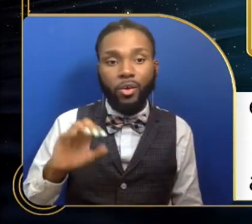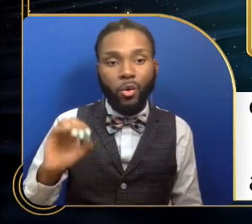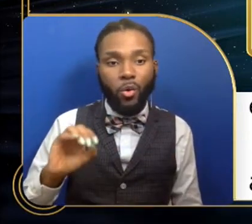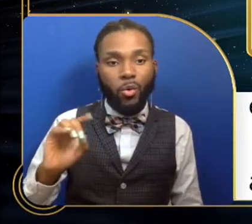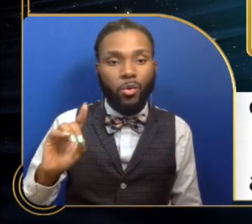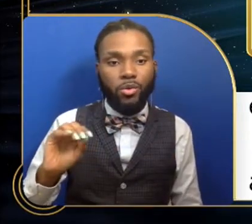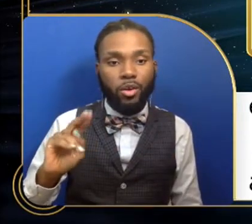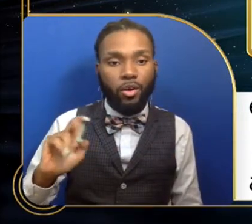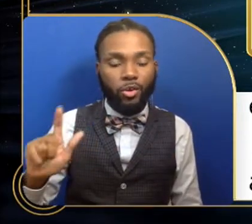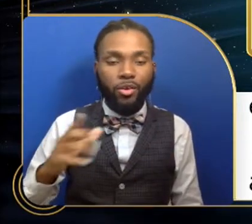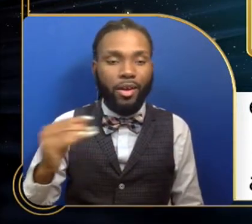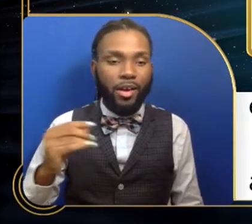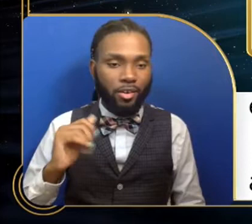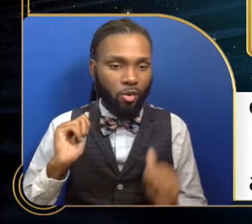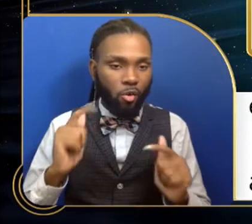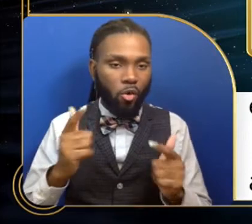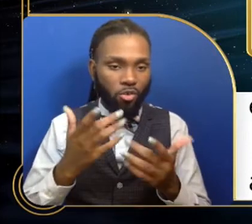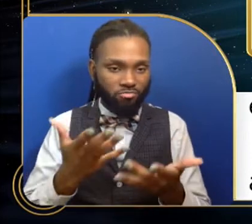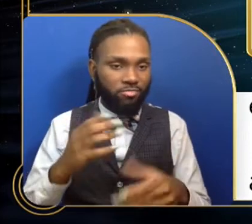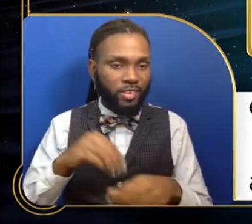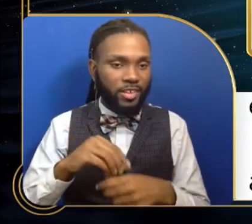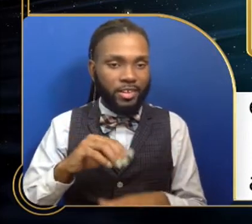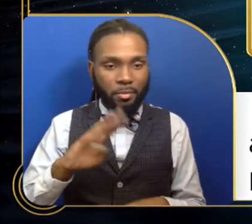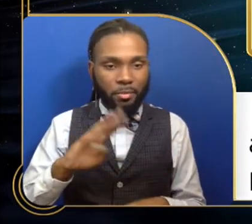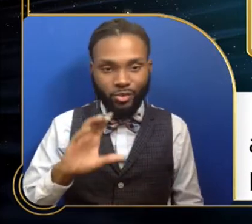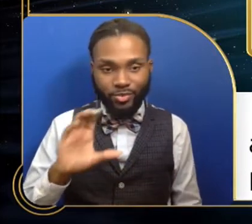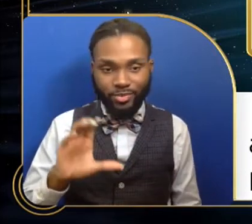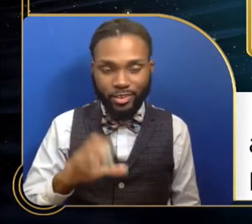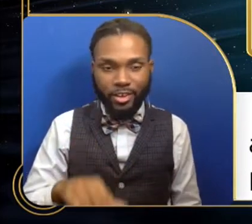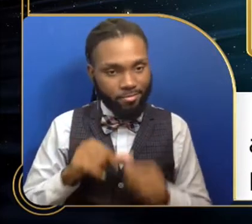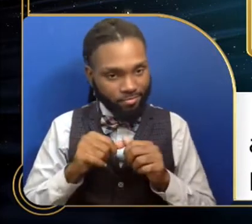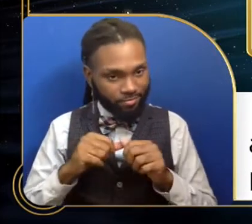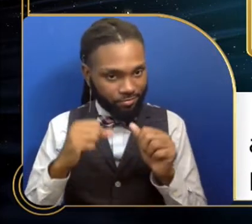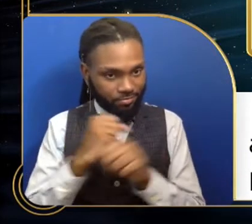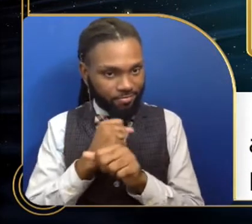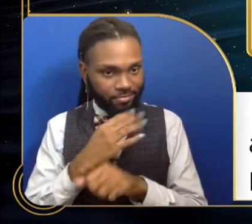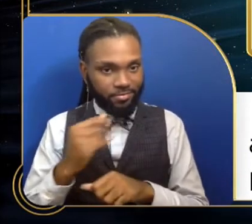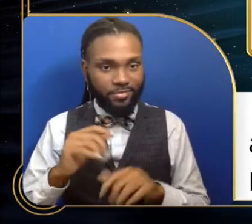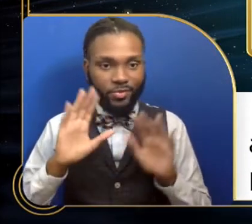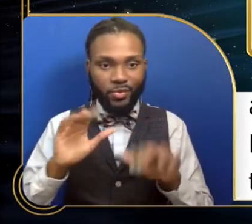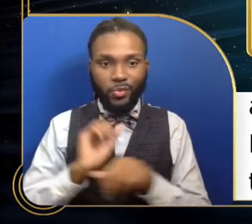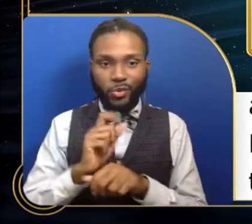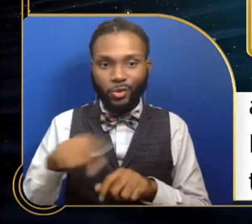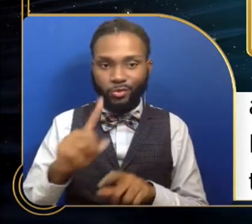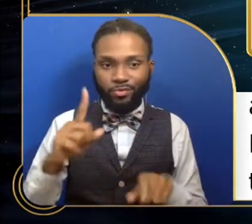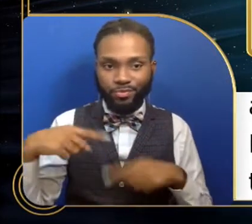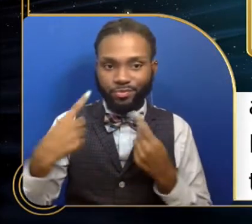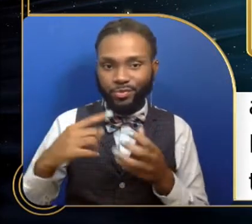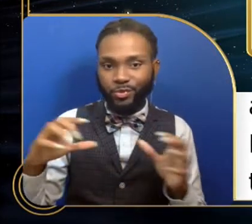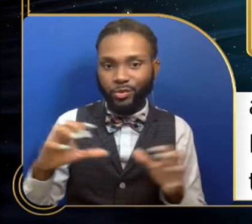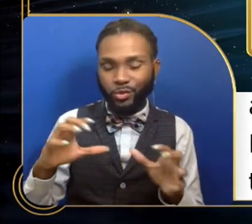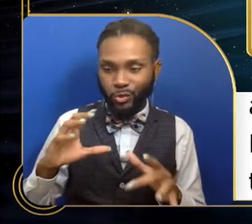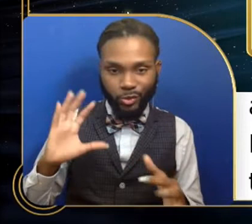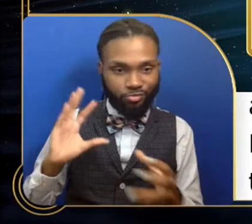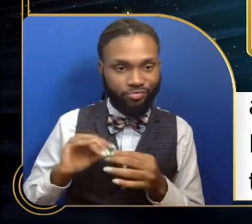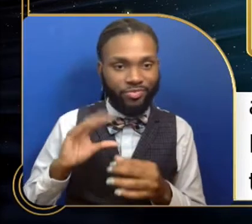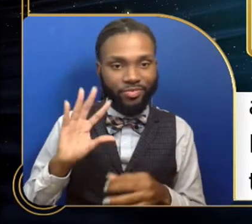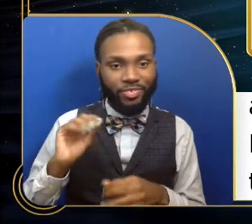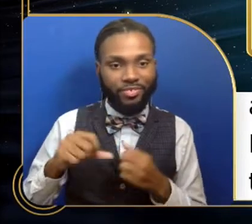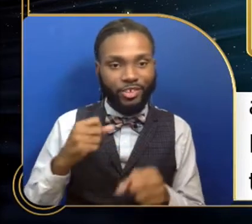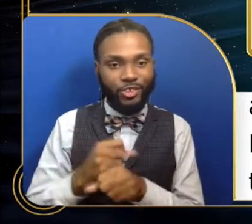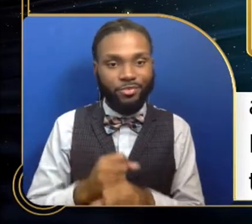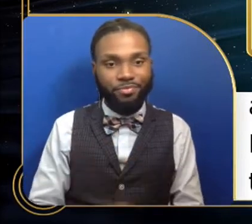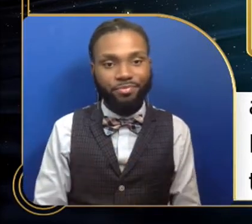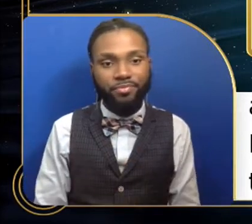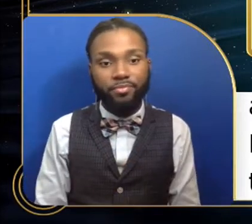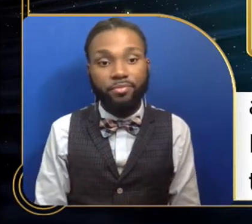Bazelon Center. Keep up the fight and great work that you've been carrying on these past 50 years. Now,